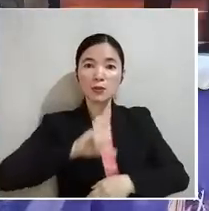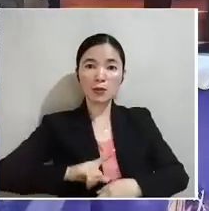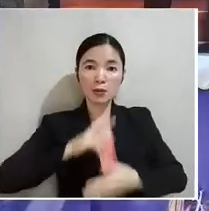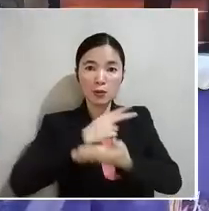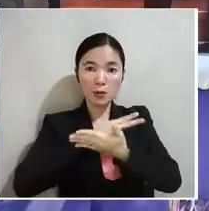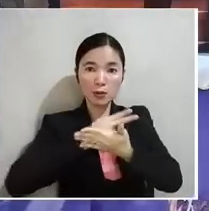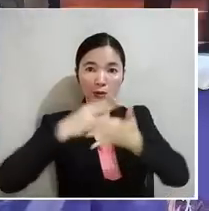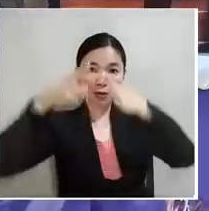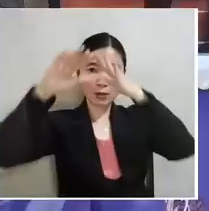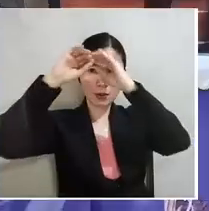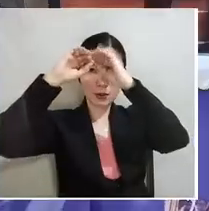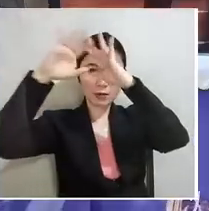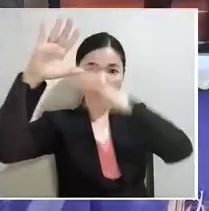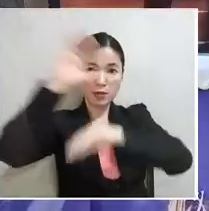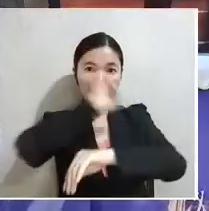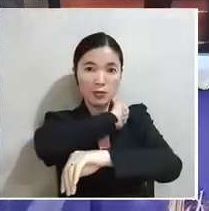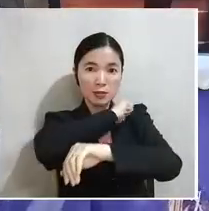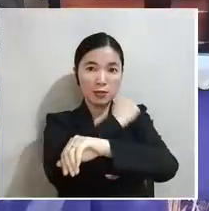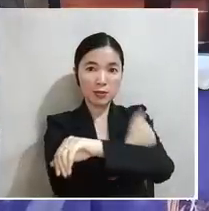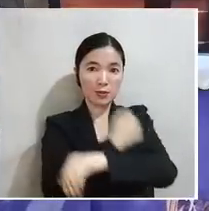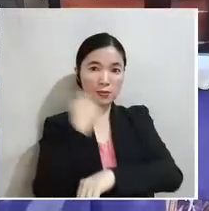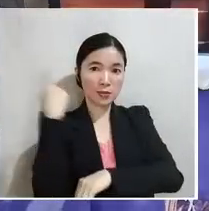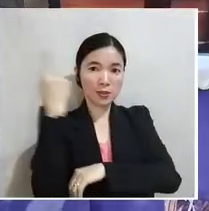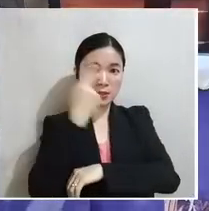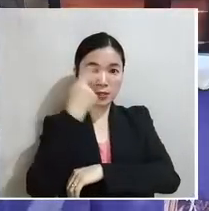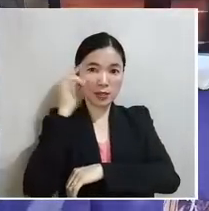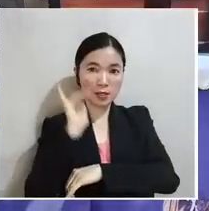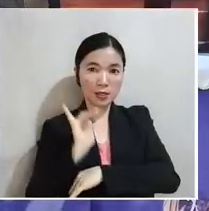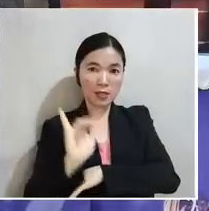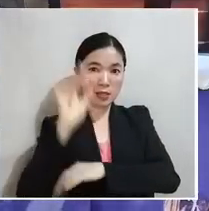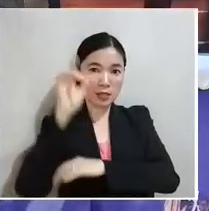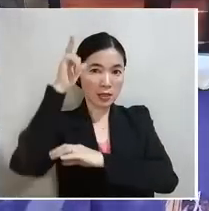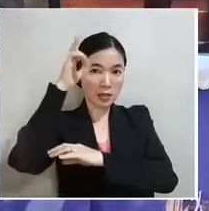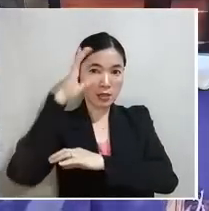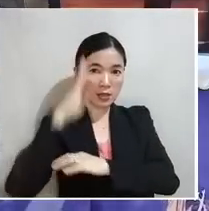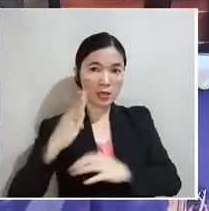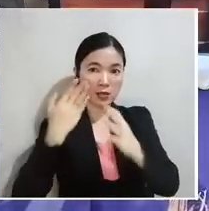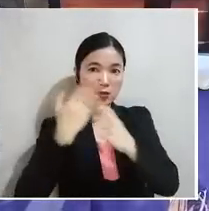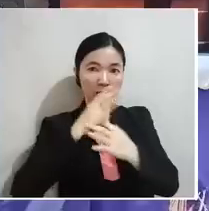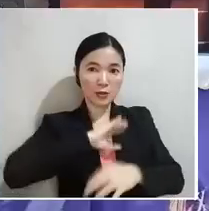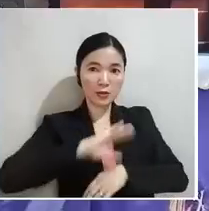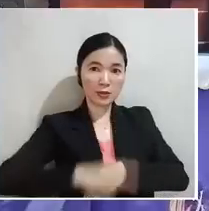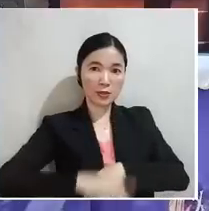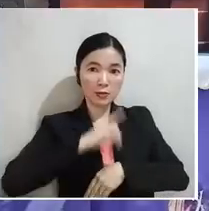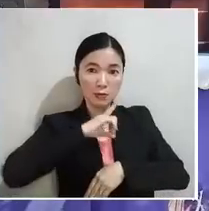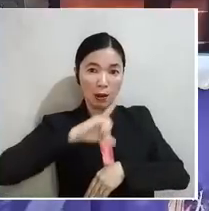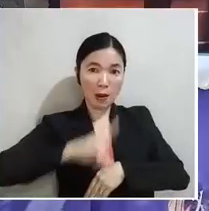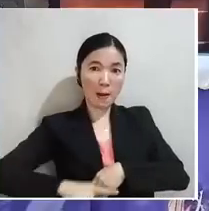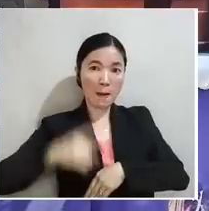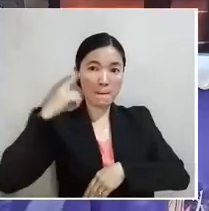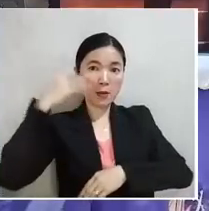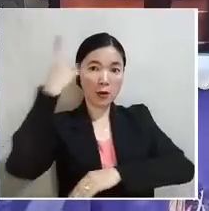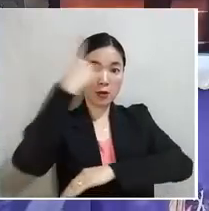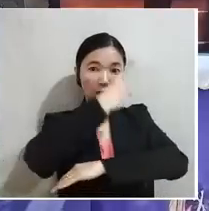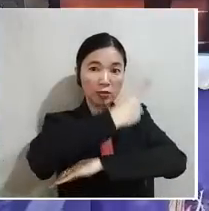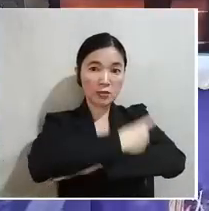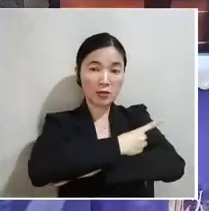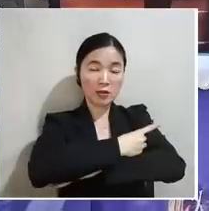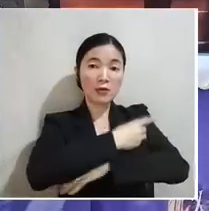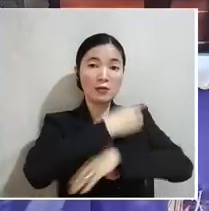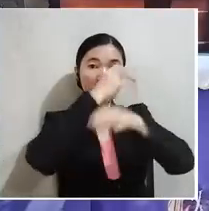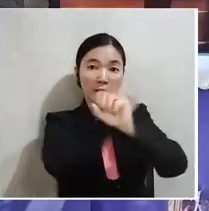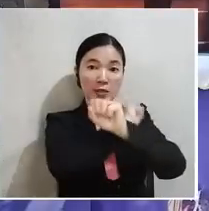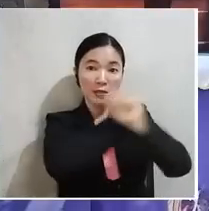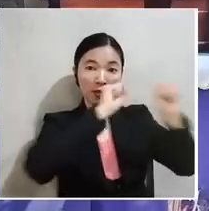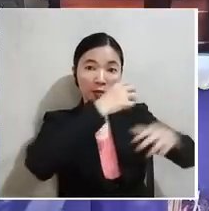Father, Almighty and Eternal God, through Christ our Lord, for the days of his saving passion